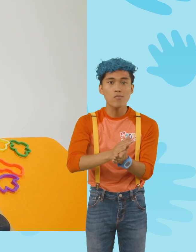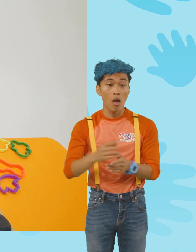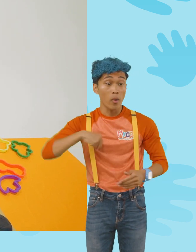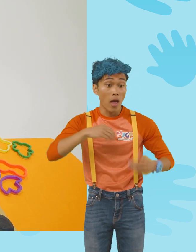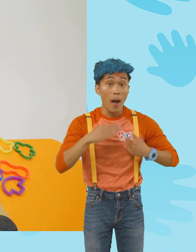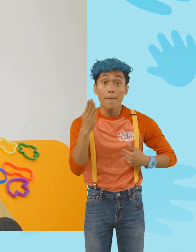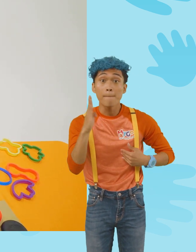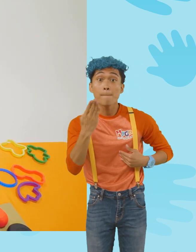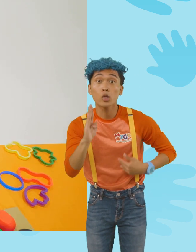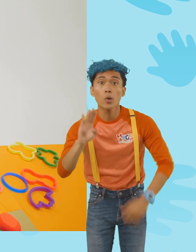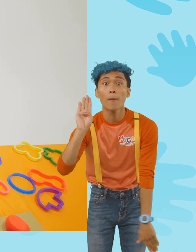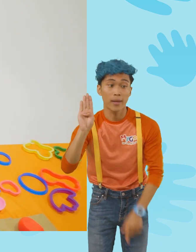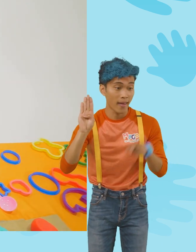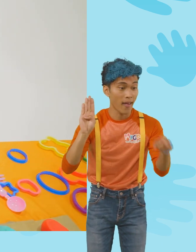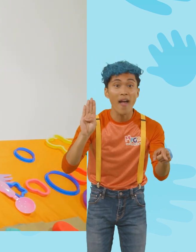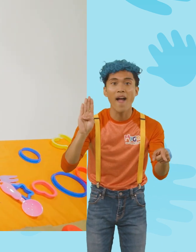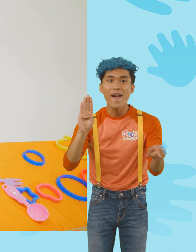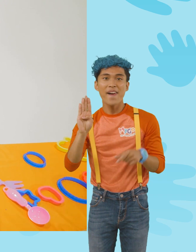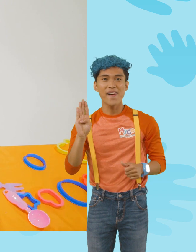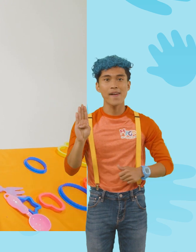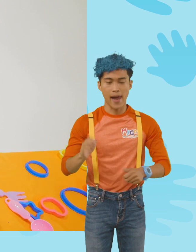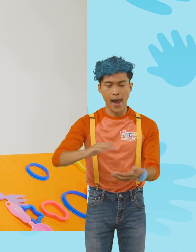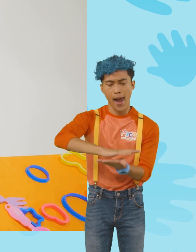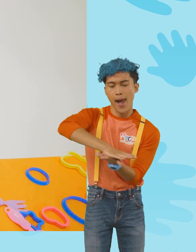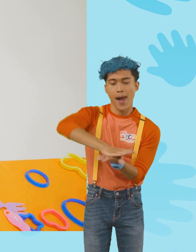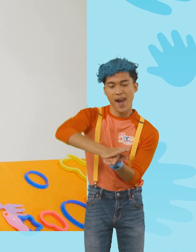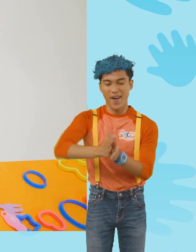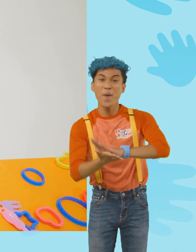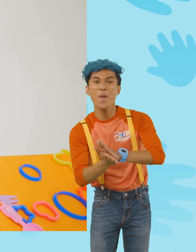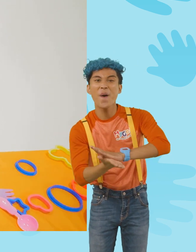blue B right here. Yeah.